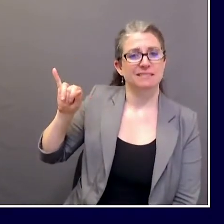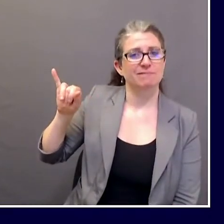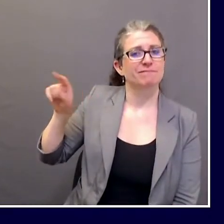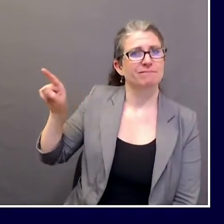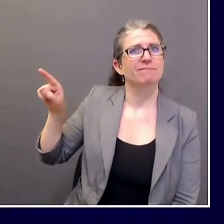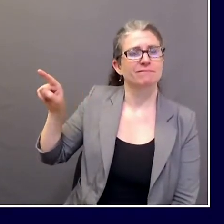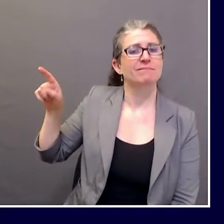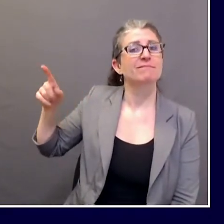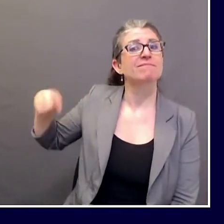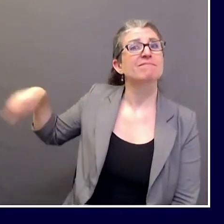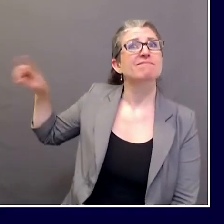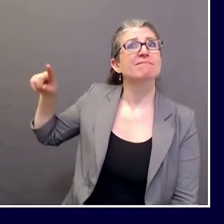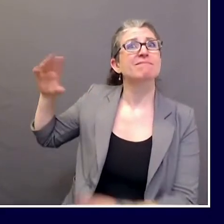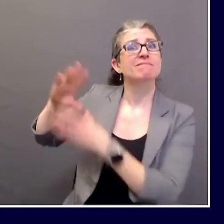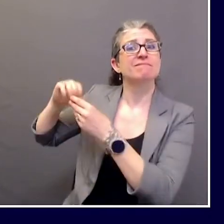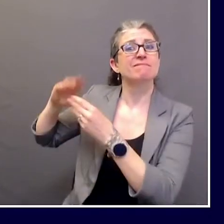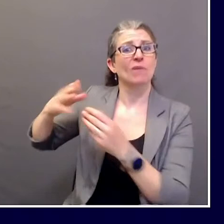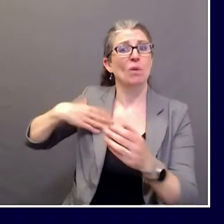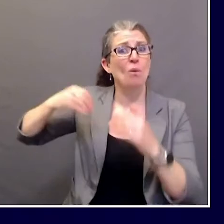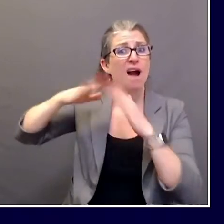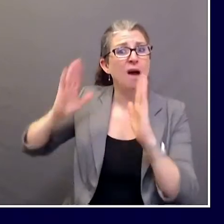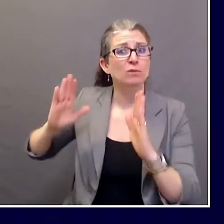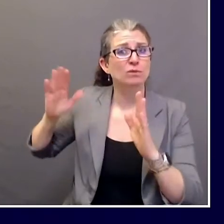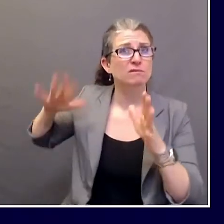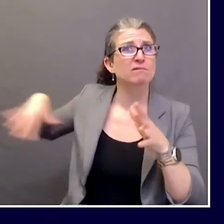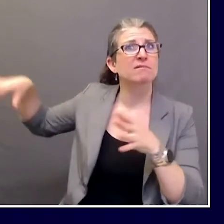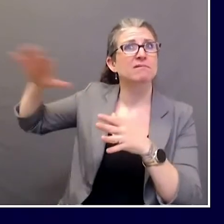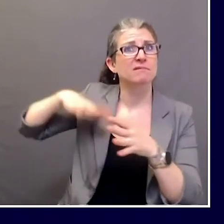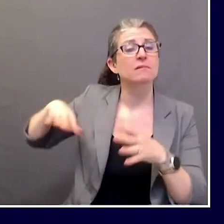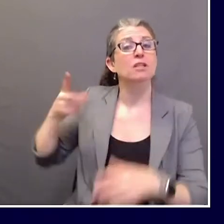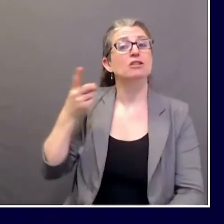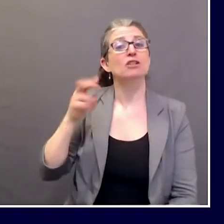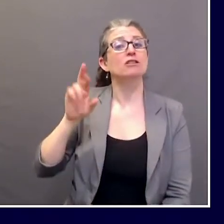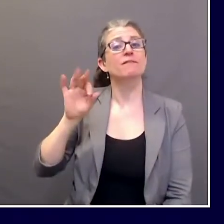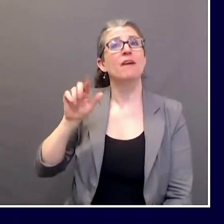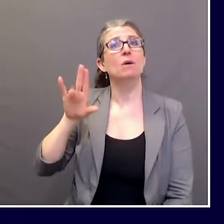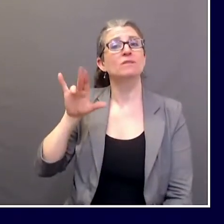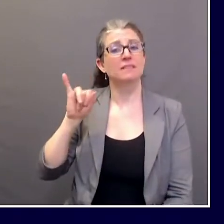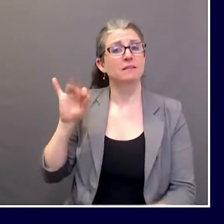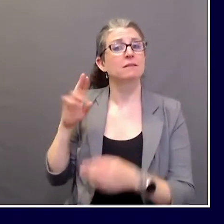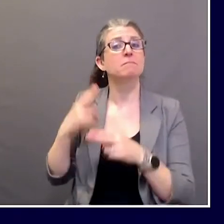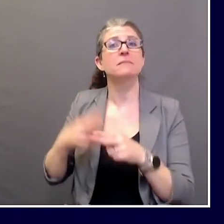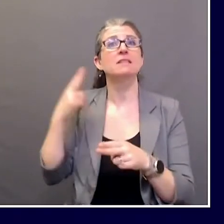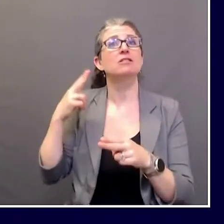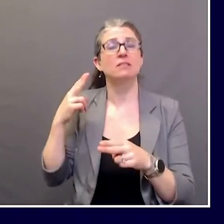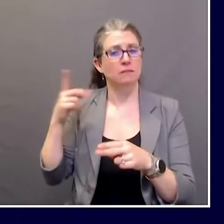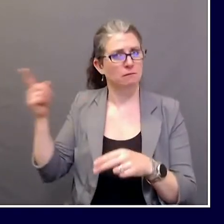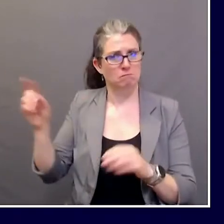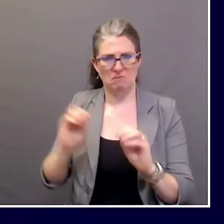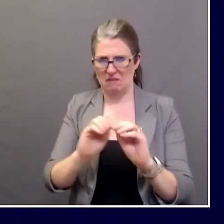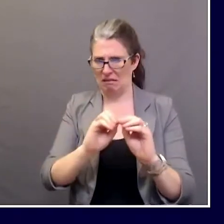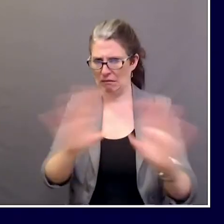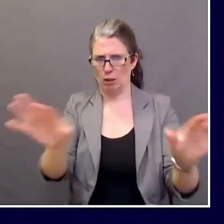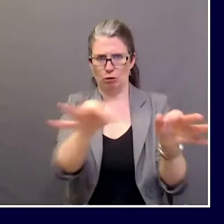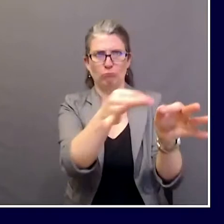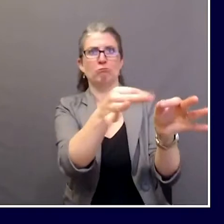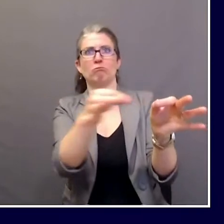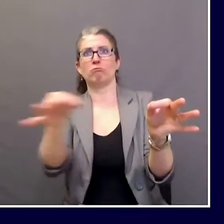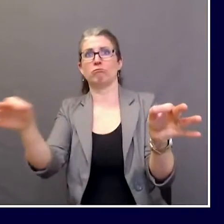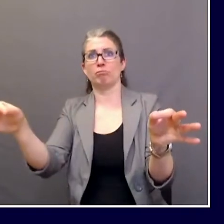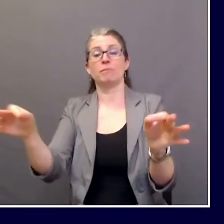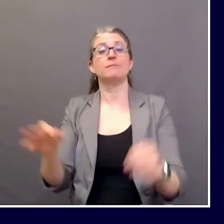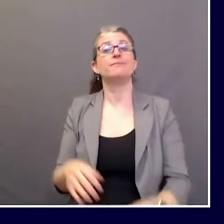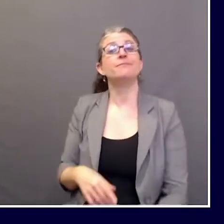in and around the White House. And Dr. Fauci was clear. The reason for this pause is to make sure physicians, in